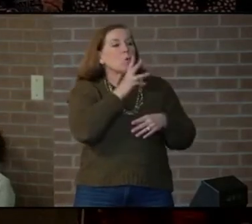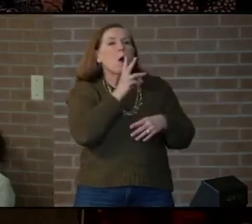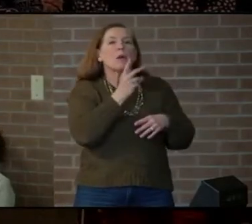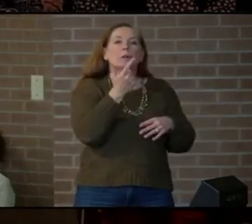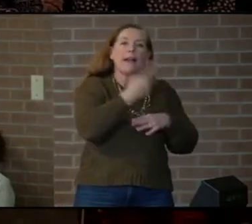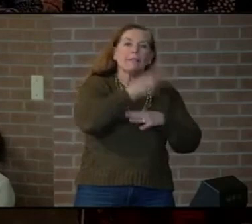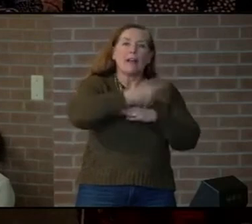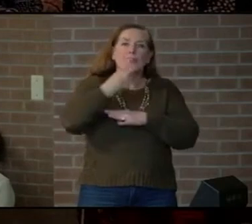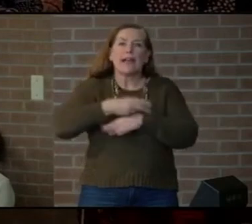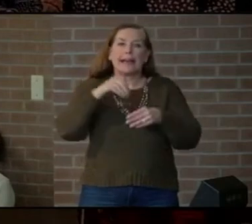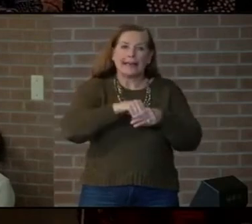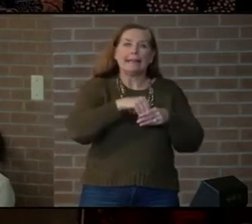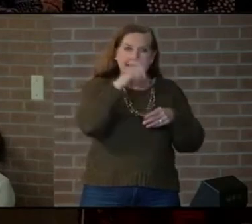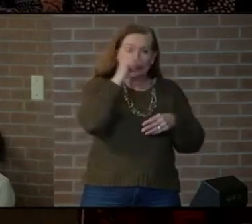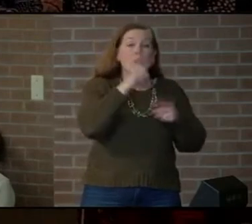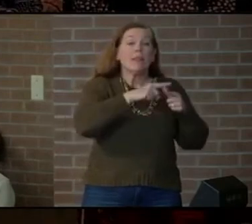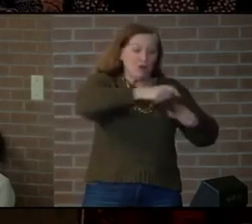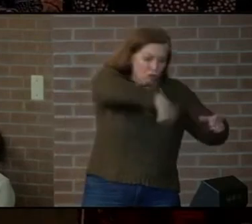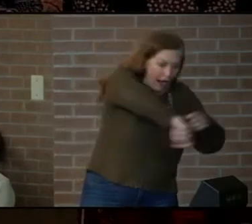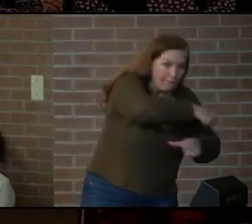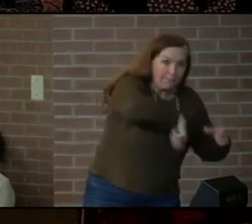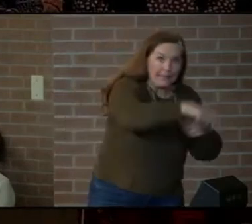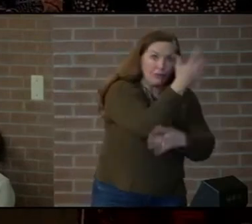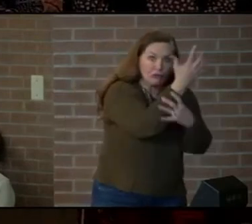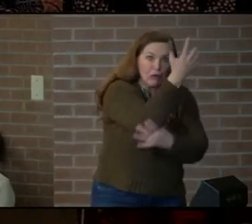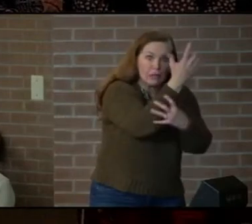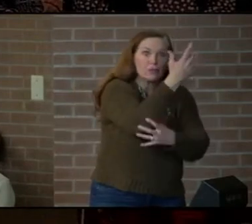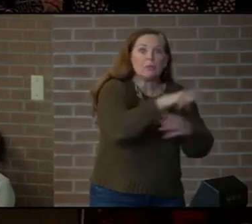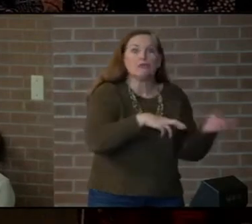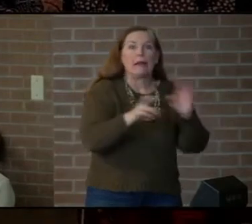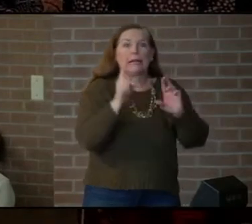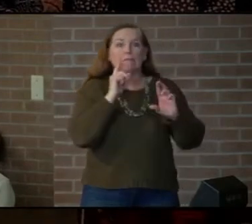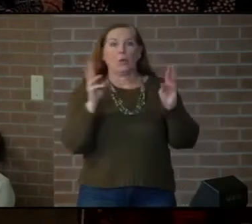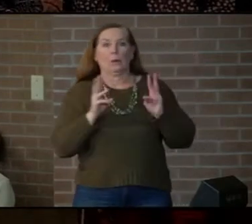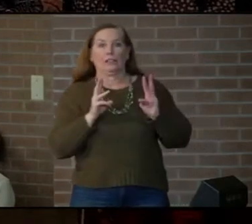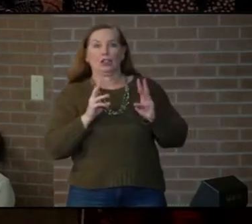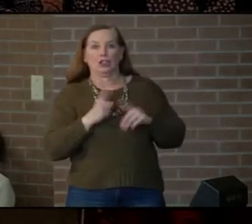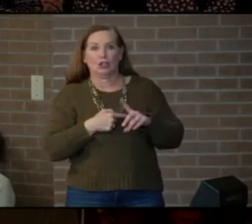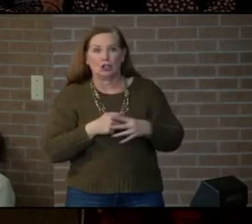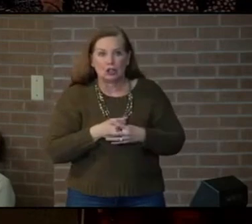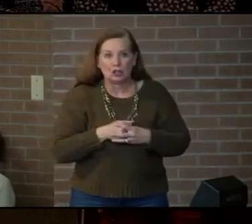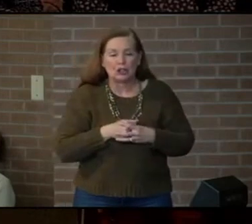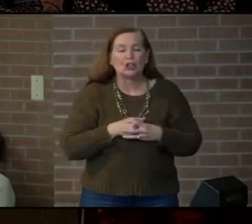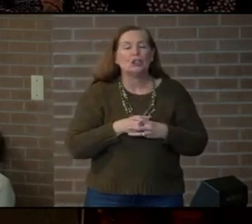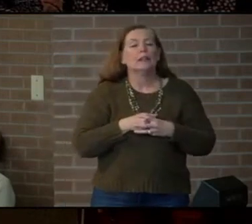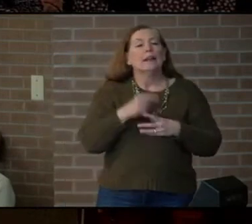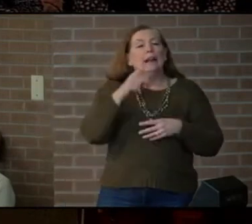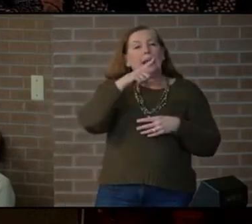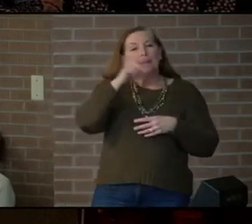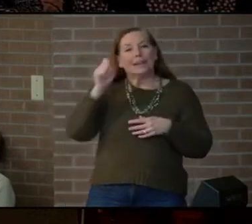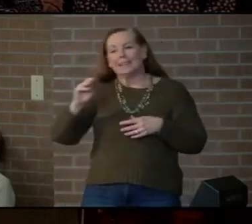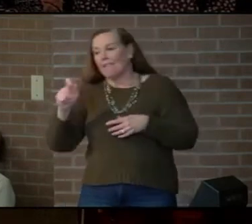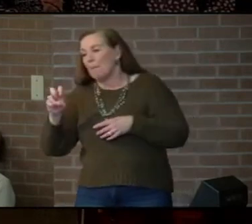then wrapping the tree trunks so that they would be prepared and ready for the winter months. And because of Marv's